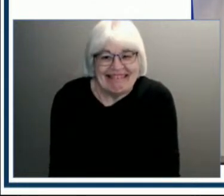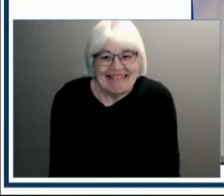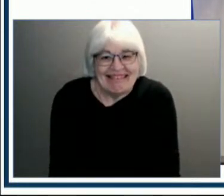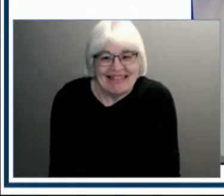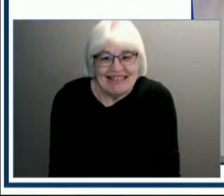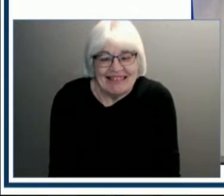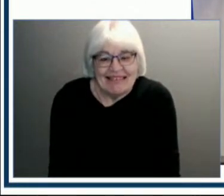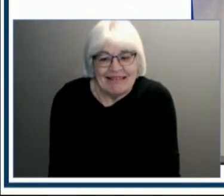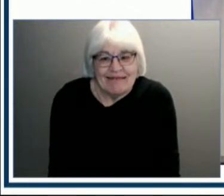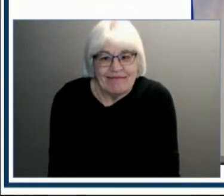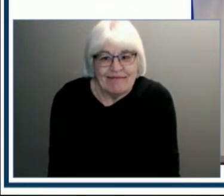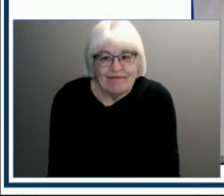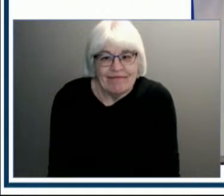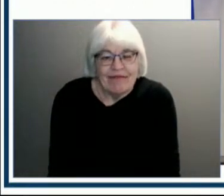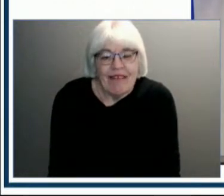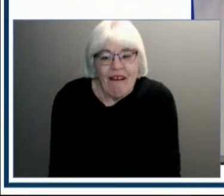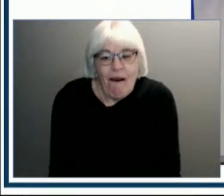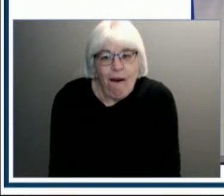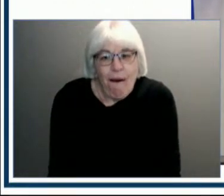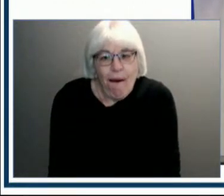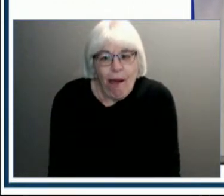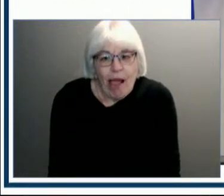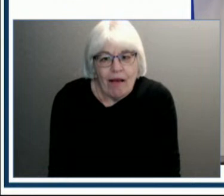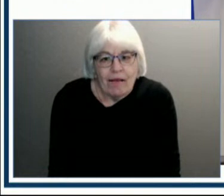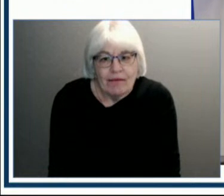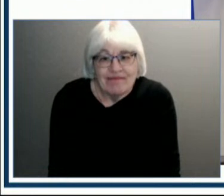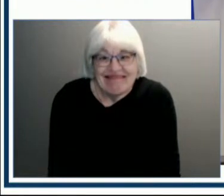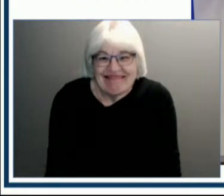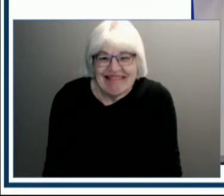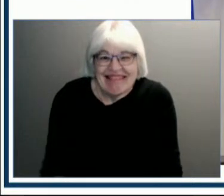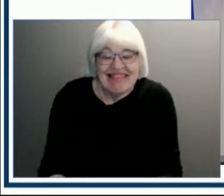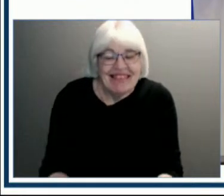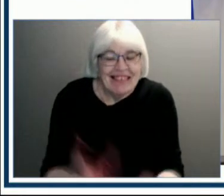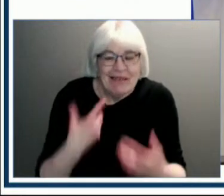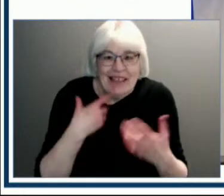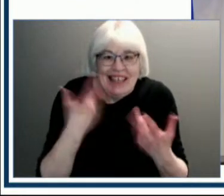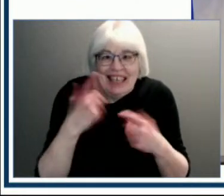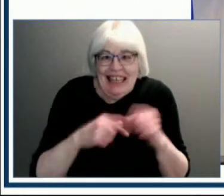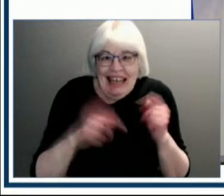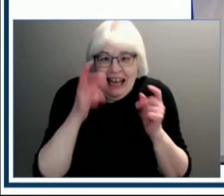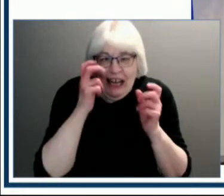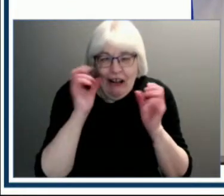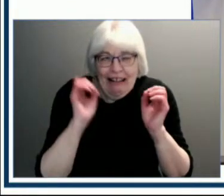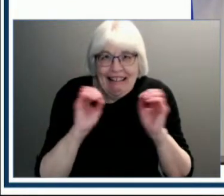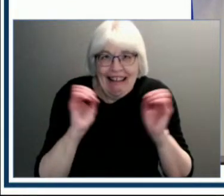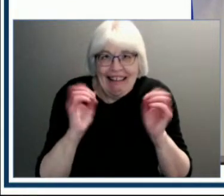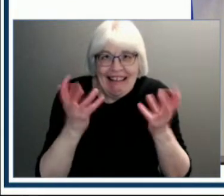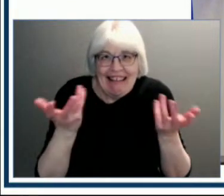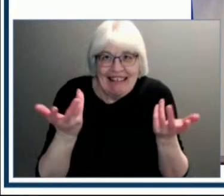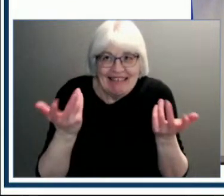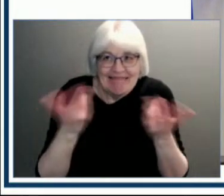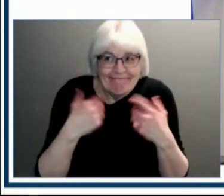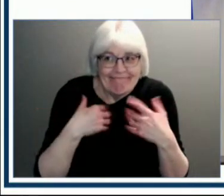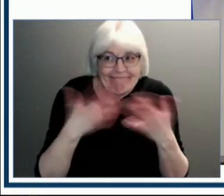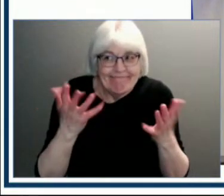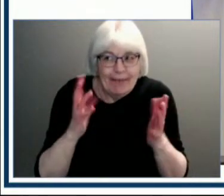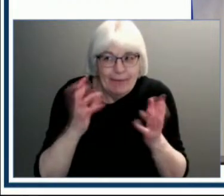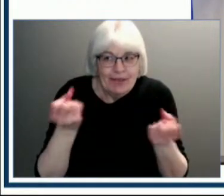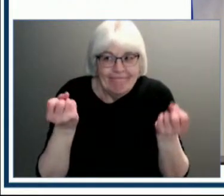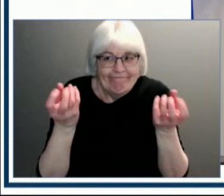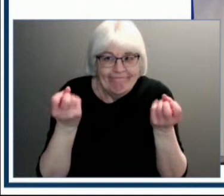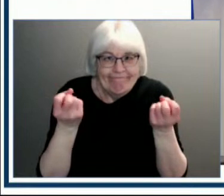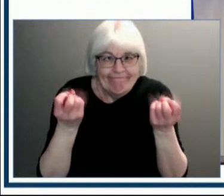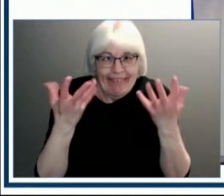hospital is 5.4 days. The average age, the age range, I guess, of those in hospital is